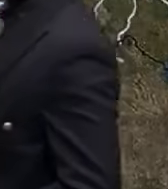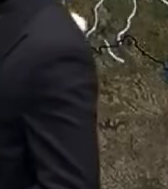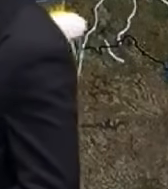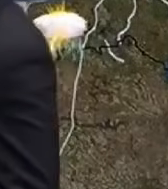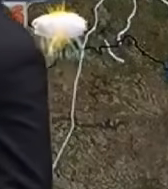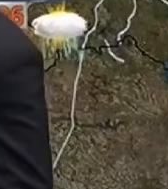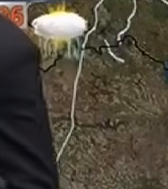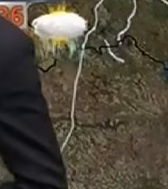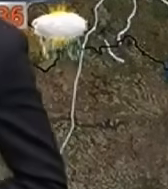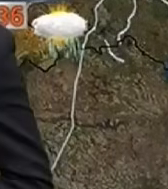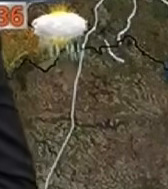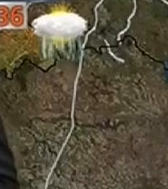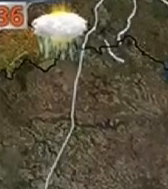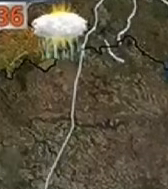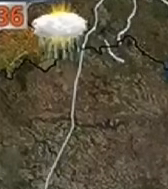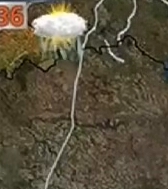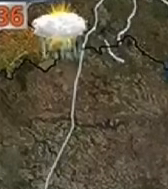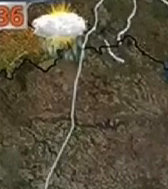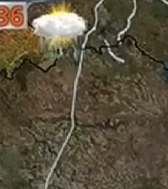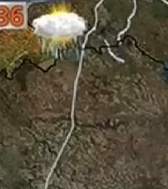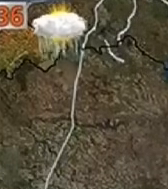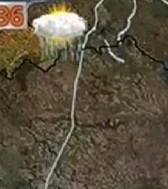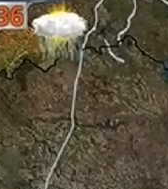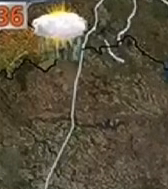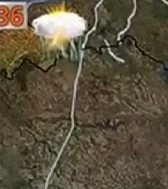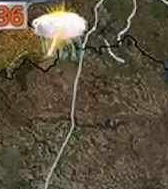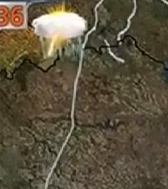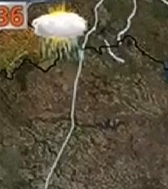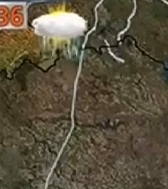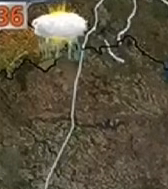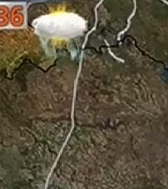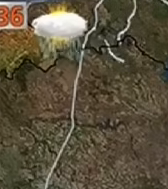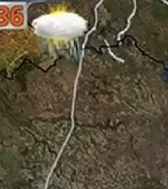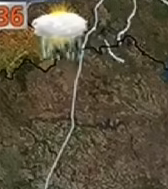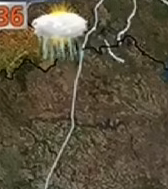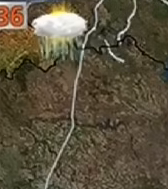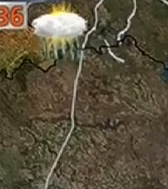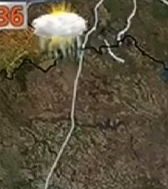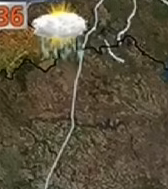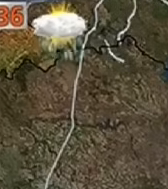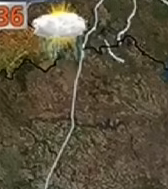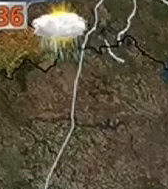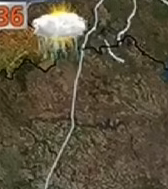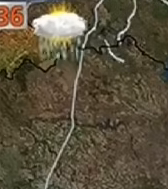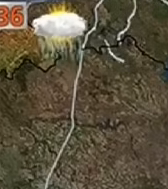le gona ka kwa go la Rustenburg digrata ka moka go bontšha di rotogetše godimo ke tšona tše tše kakanyo ya bosobosego bjale gono